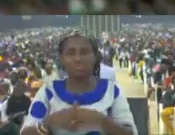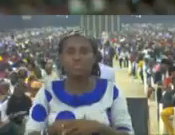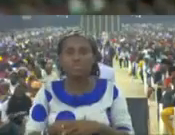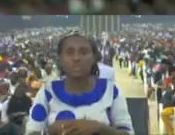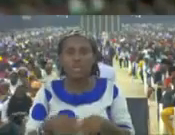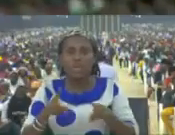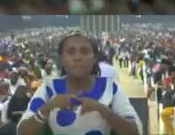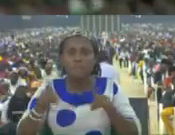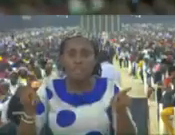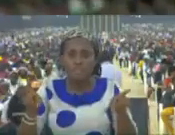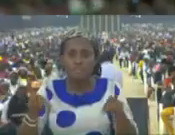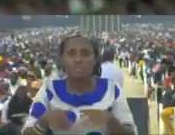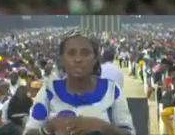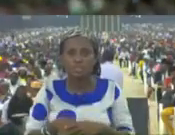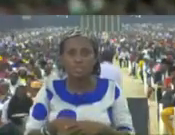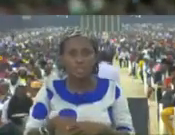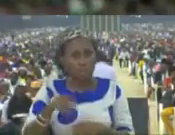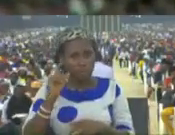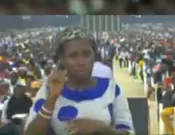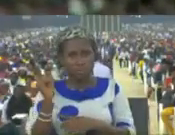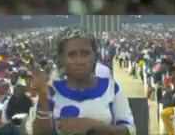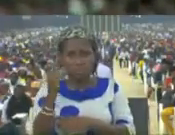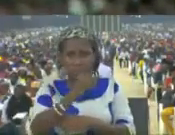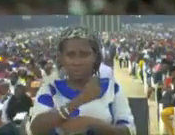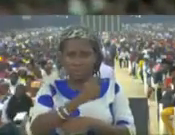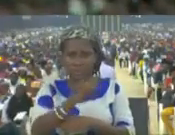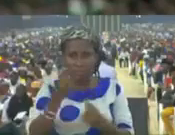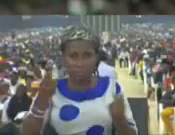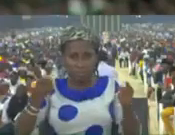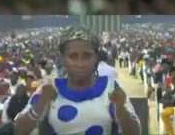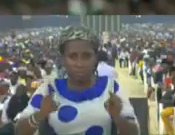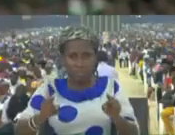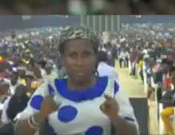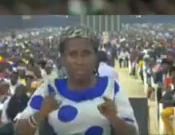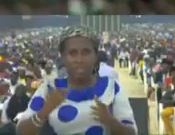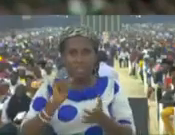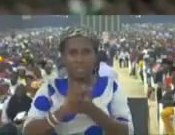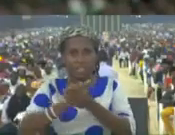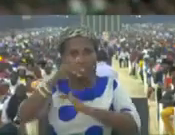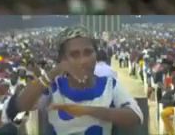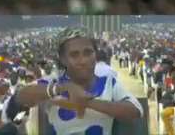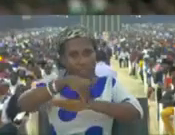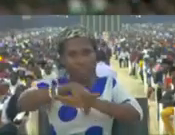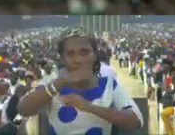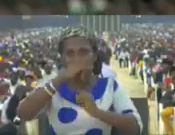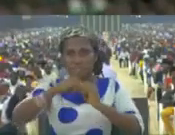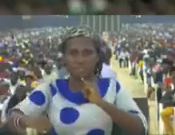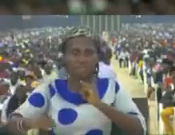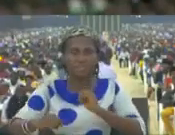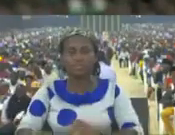But the day came, the night ended.